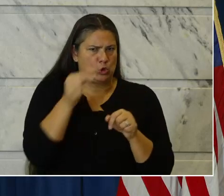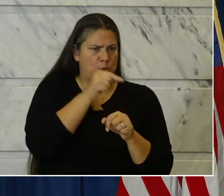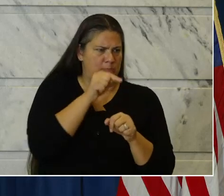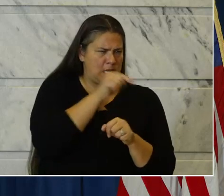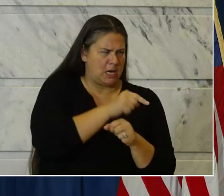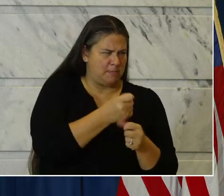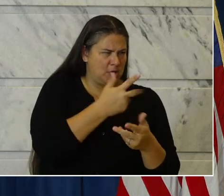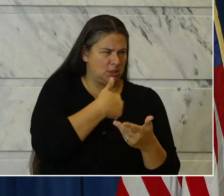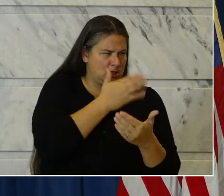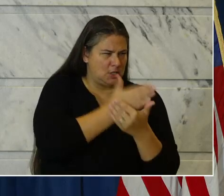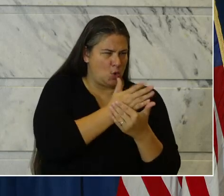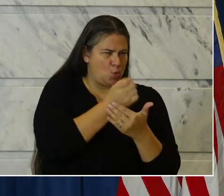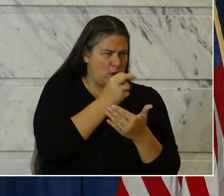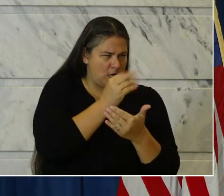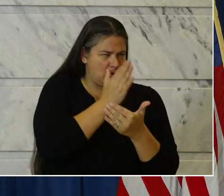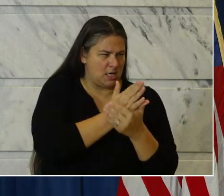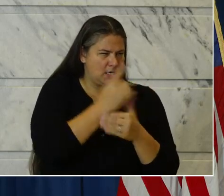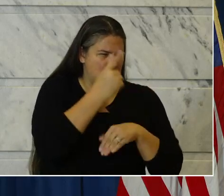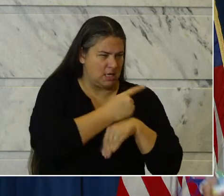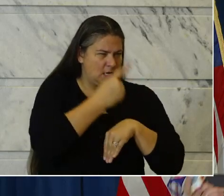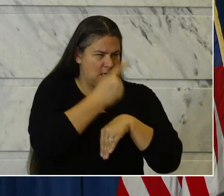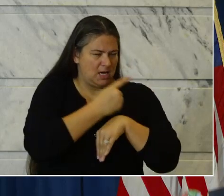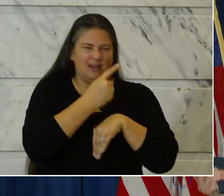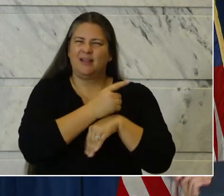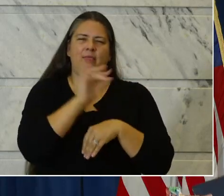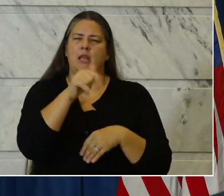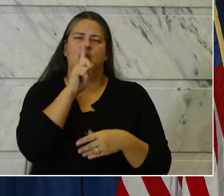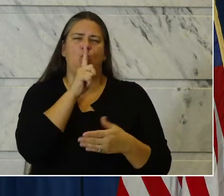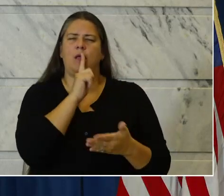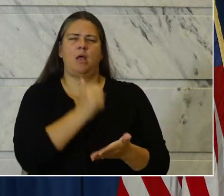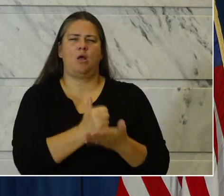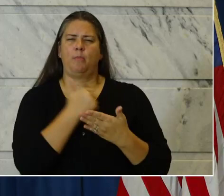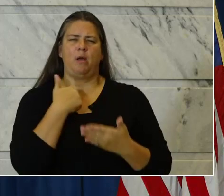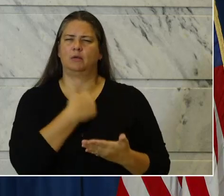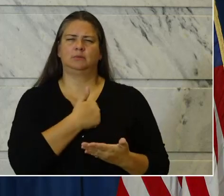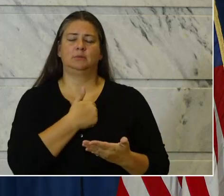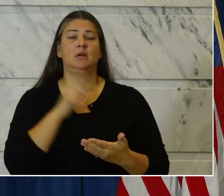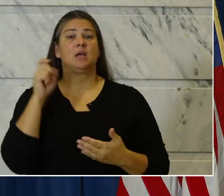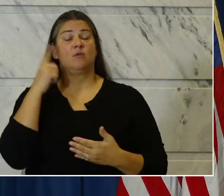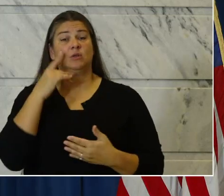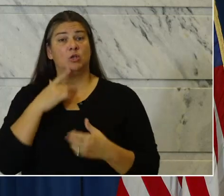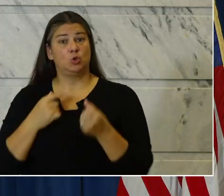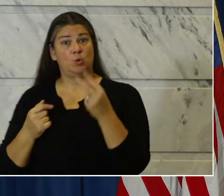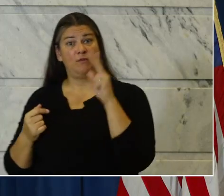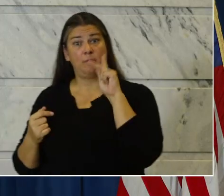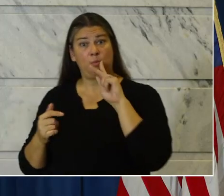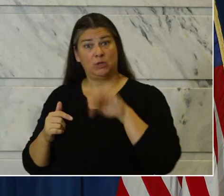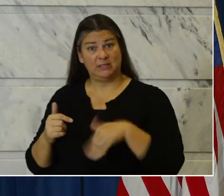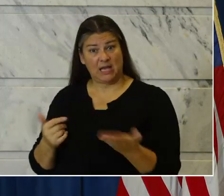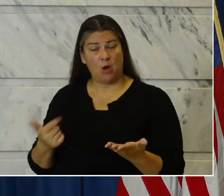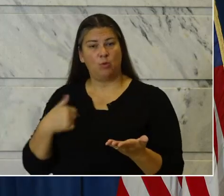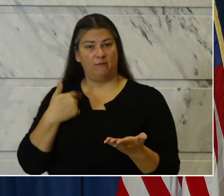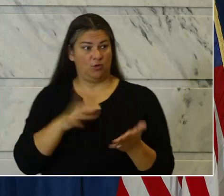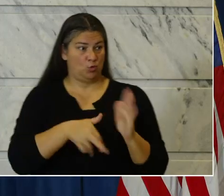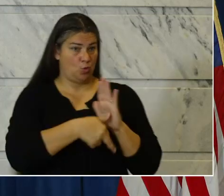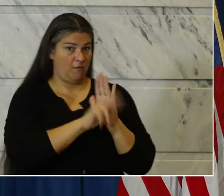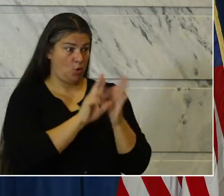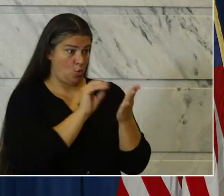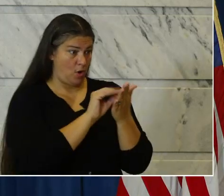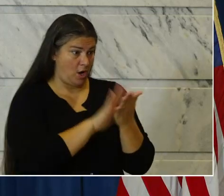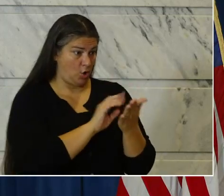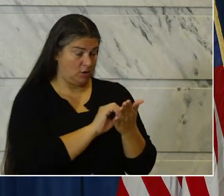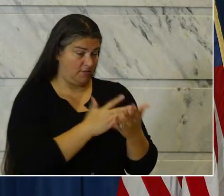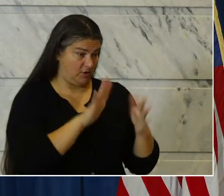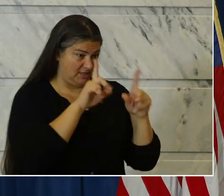all that, it doesn't really change our understanding. The fact is, when the governor says 12 people have died, we've reviewed all the records and we've attested that we believe that COVID